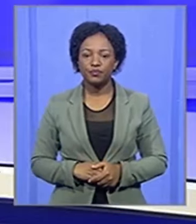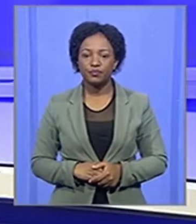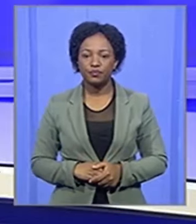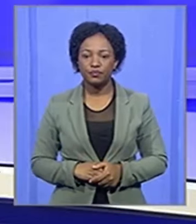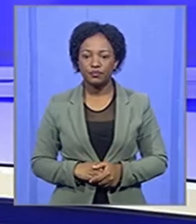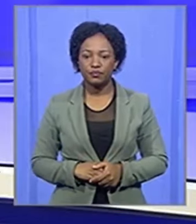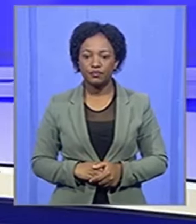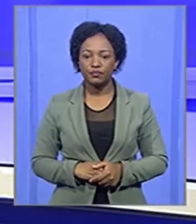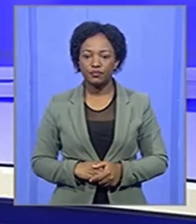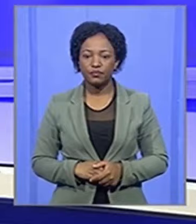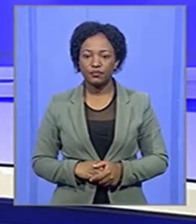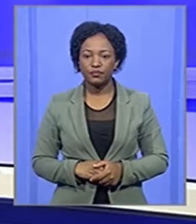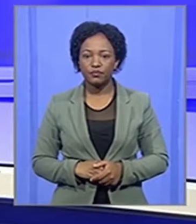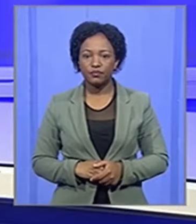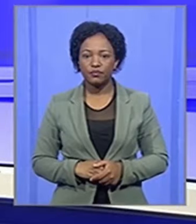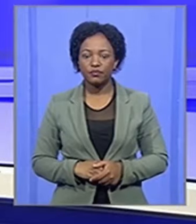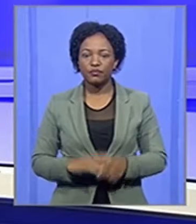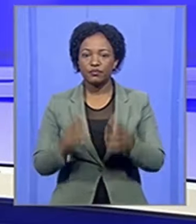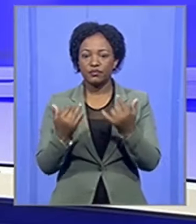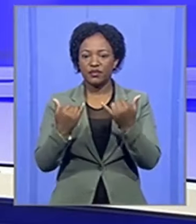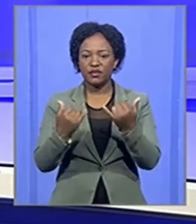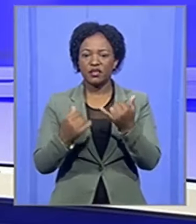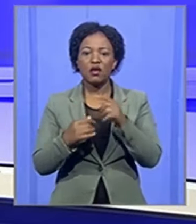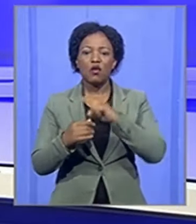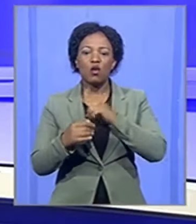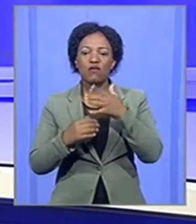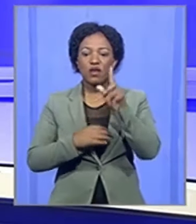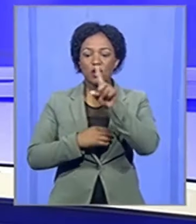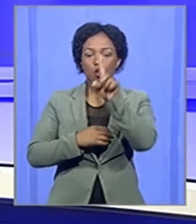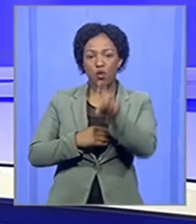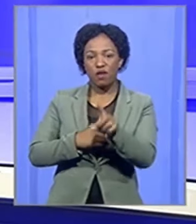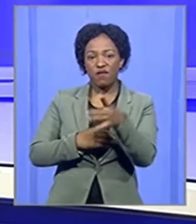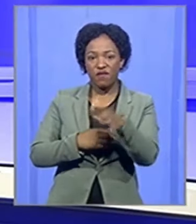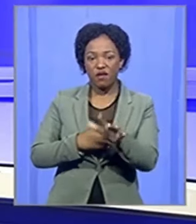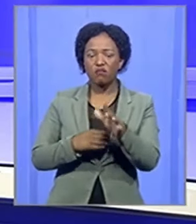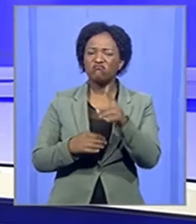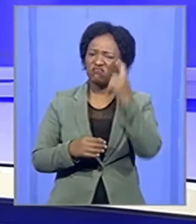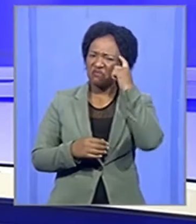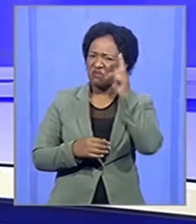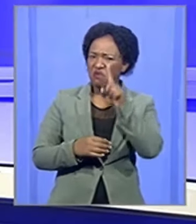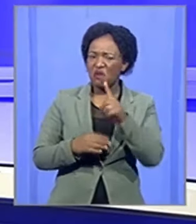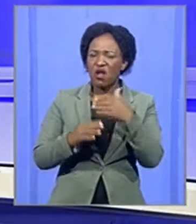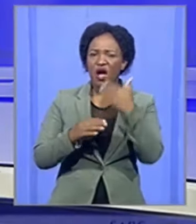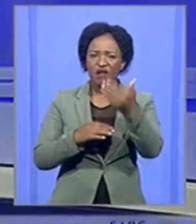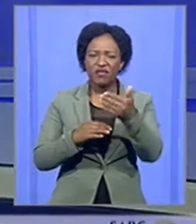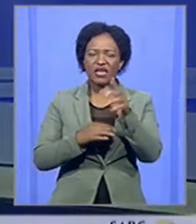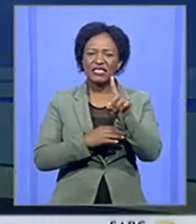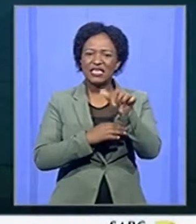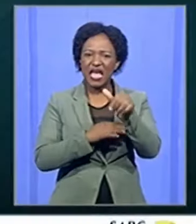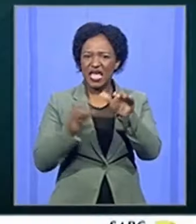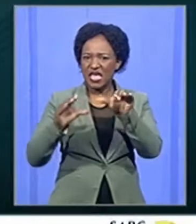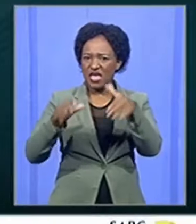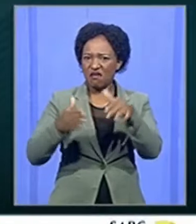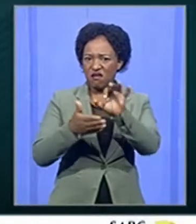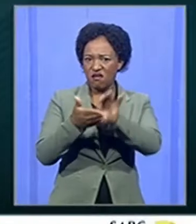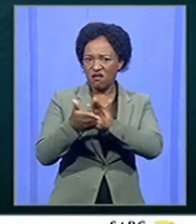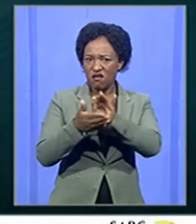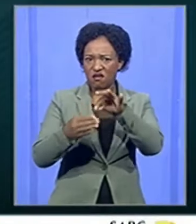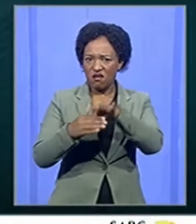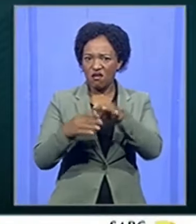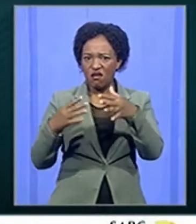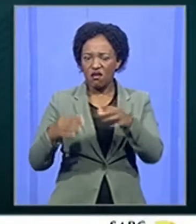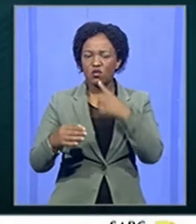Godimo ga yona taba ye re le kgopetse maikutlo morago ga putsišo ya lehono mo rrego. Maikutlo a gago ke afe morago ga papatso ya dikgetho ya DA yeo ka gare ga yona